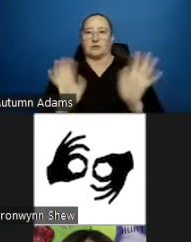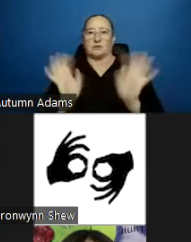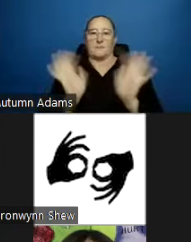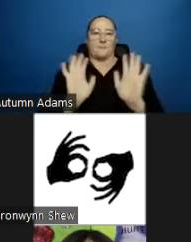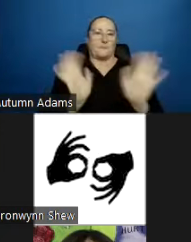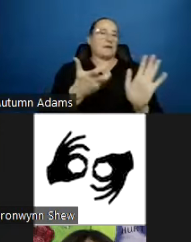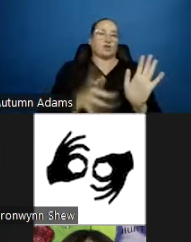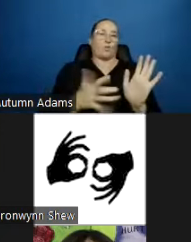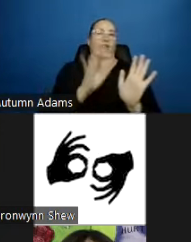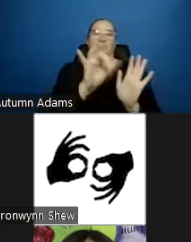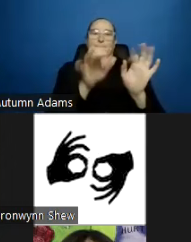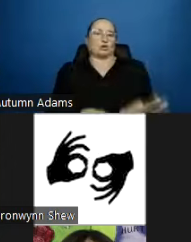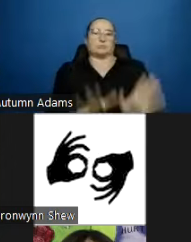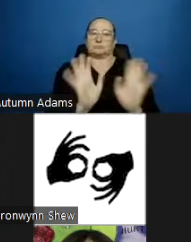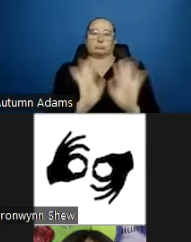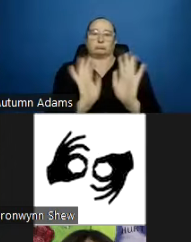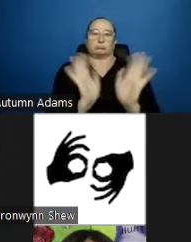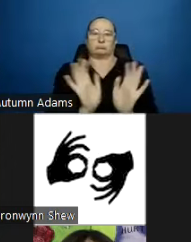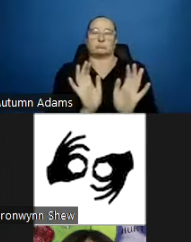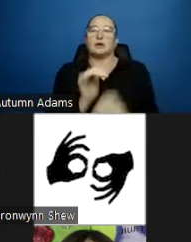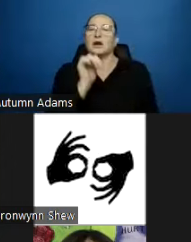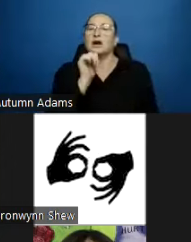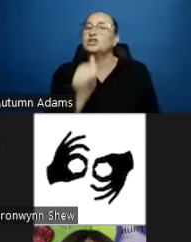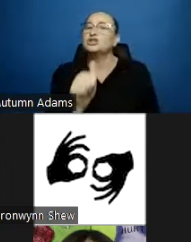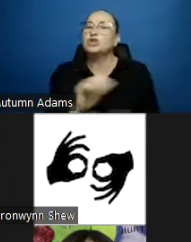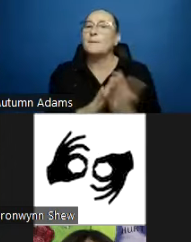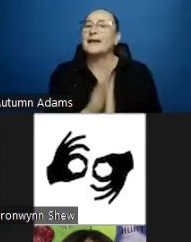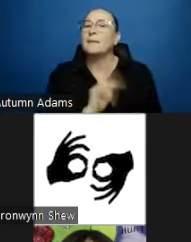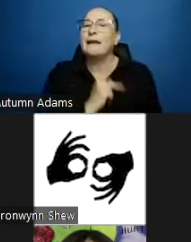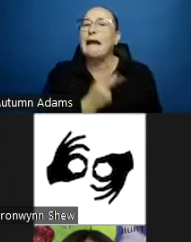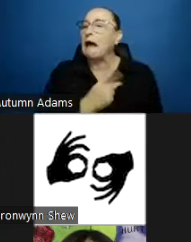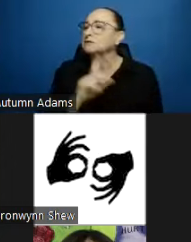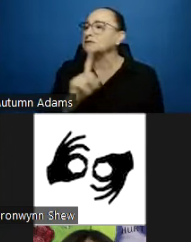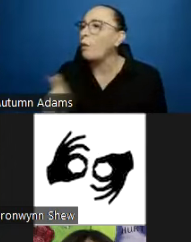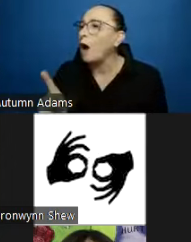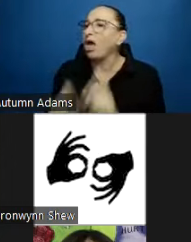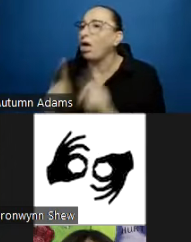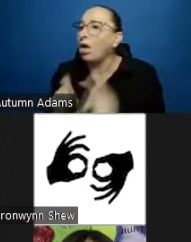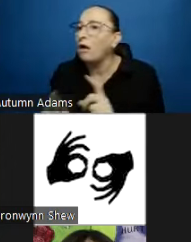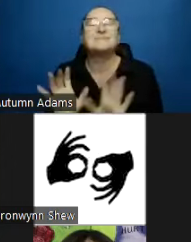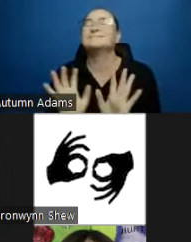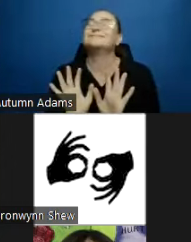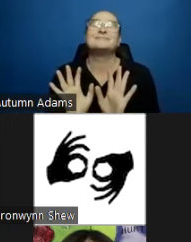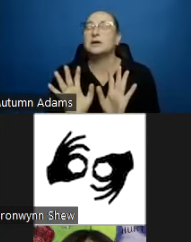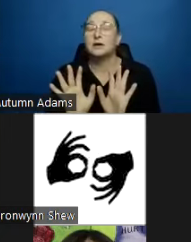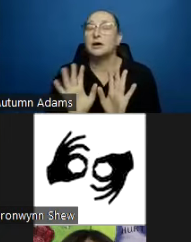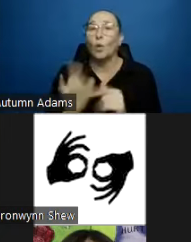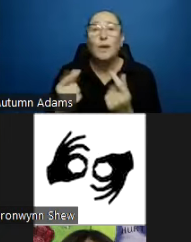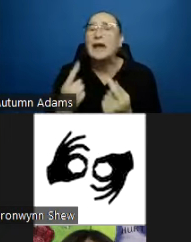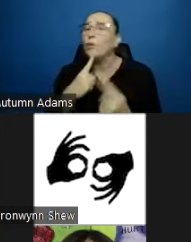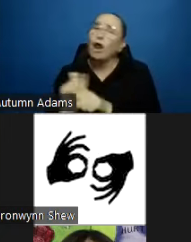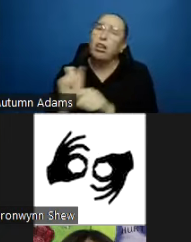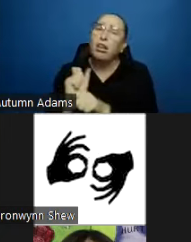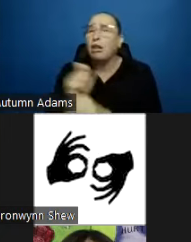me. And so don't become upset or ask why or ask questions like, we, you know, did all this work and brought in this